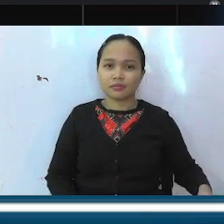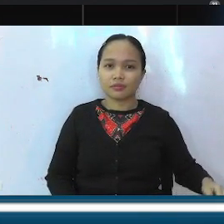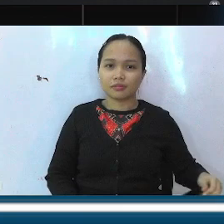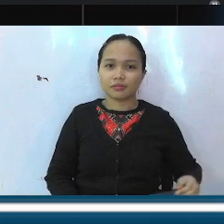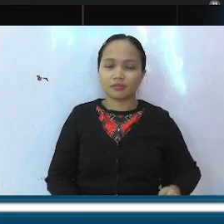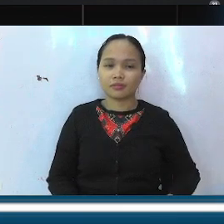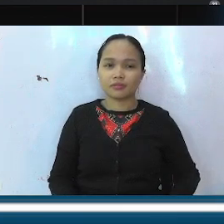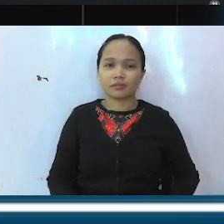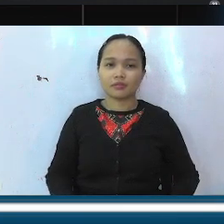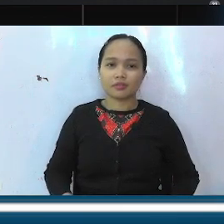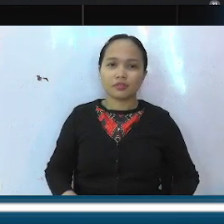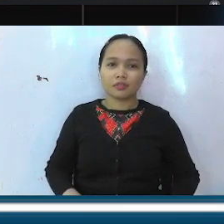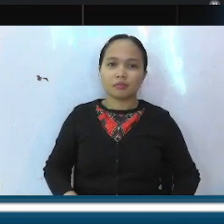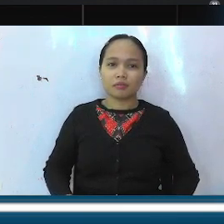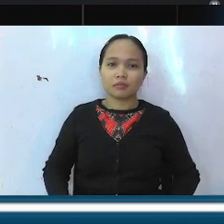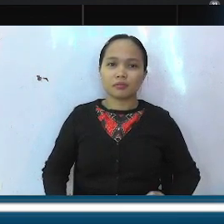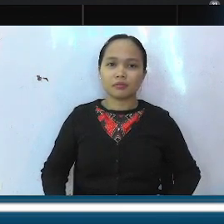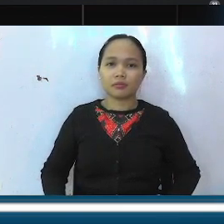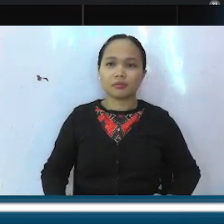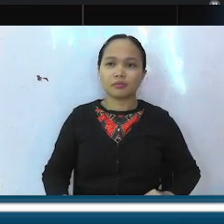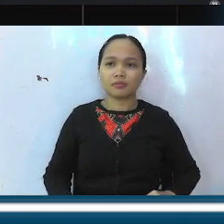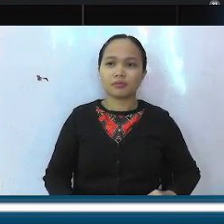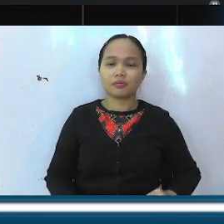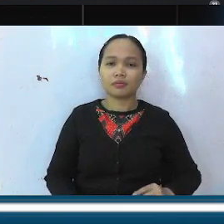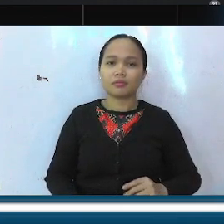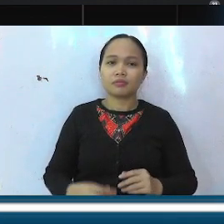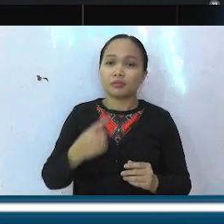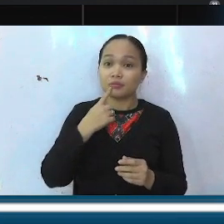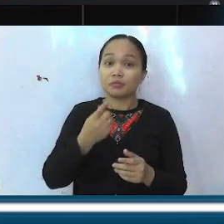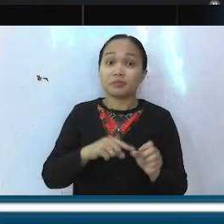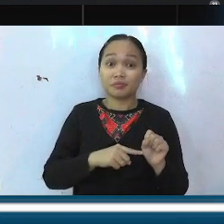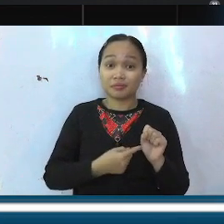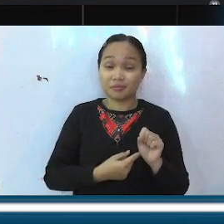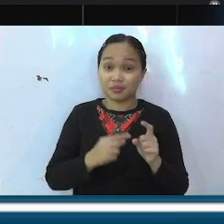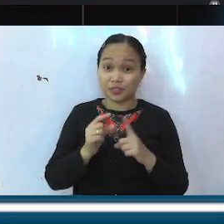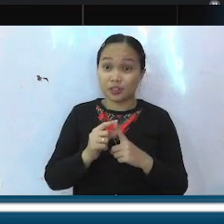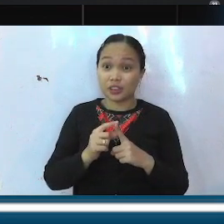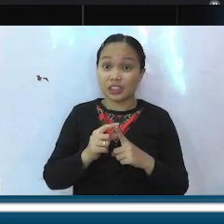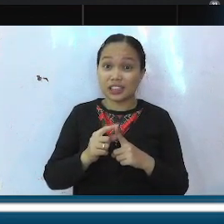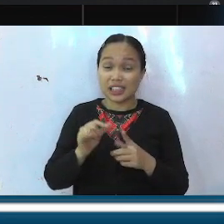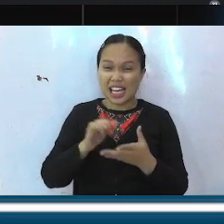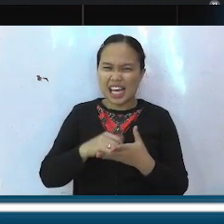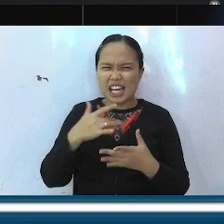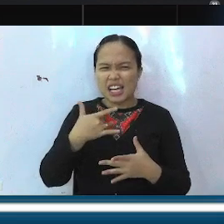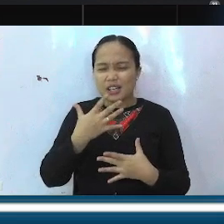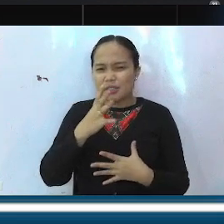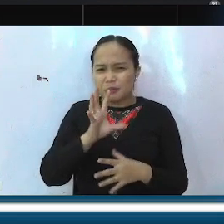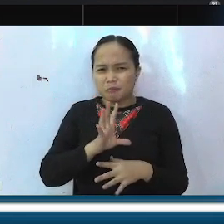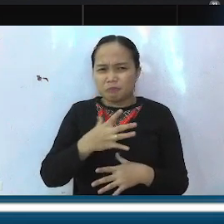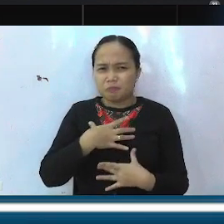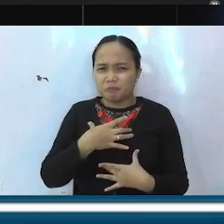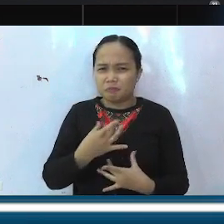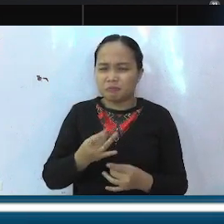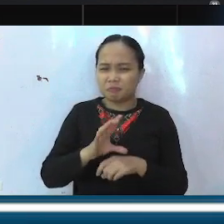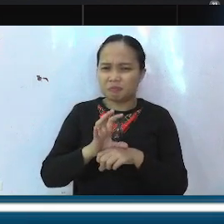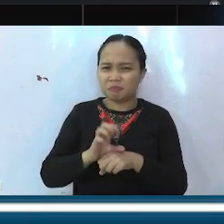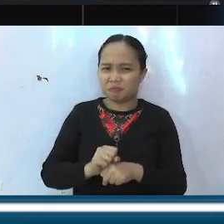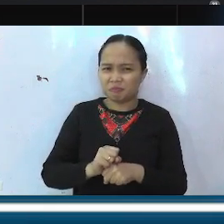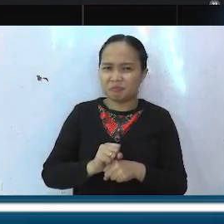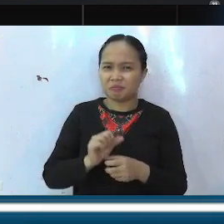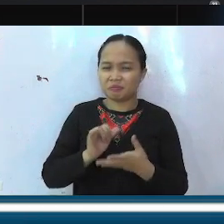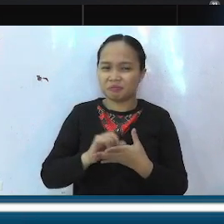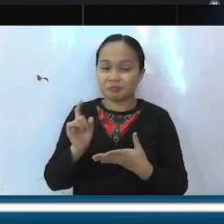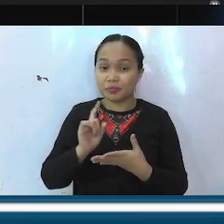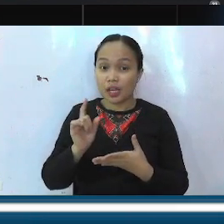The best thing, one of the things that we started having this conversation is because of that curiosity. Yeah, I like that. You know, the reason, one